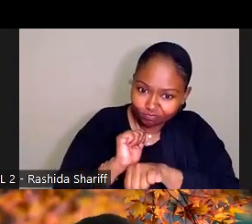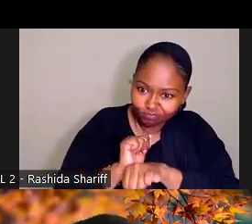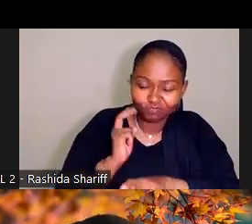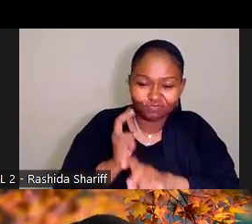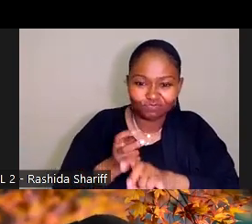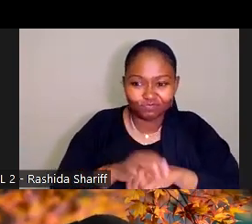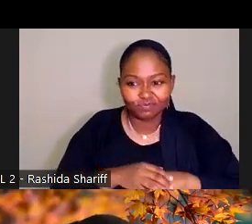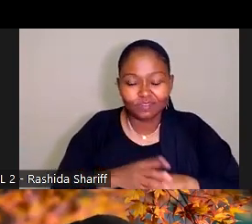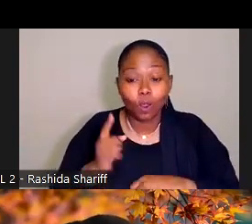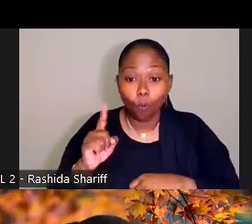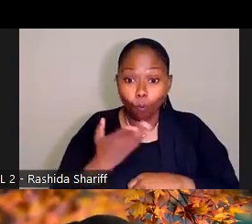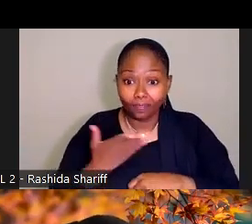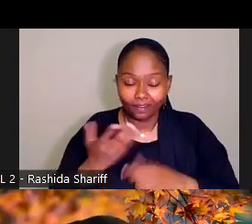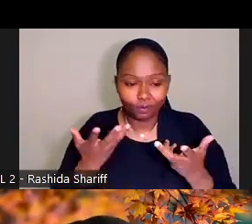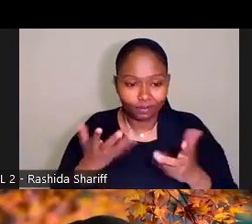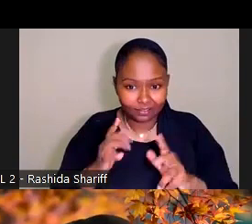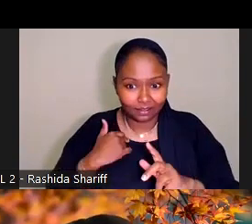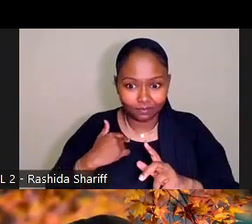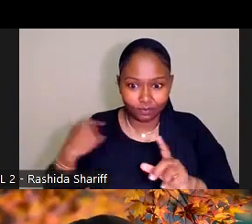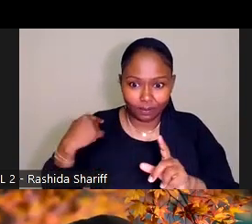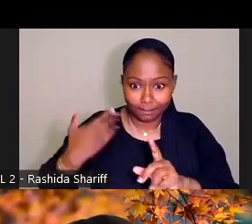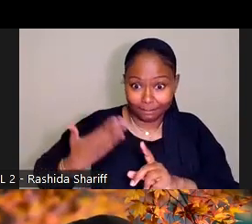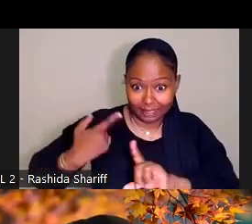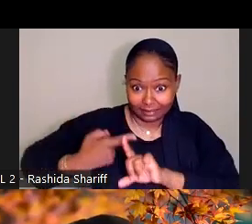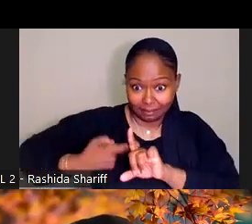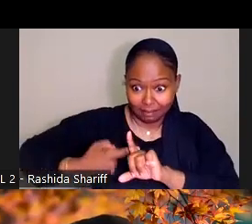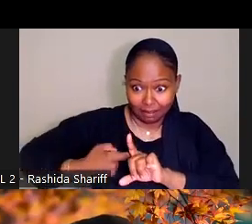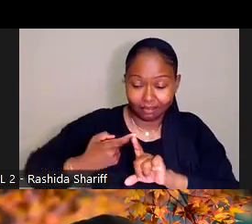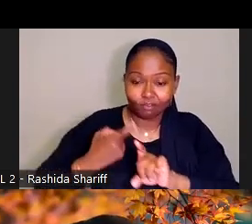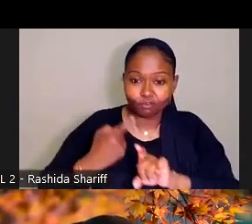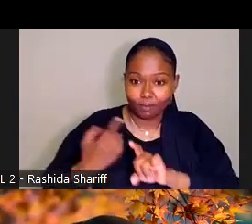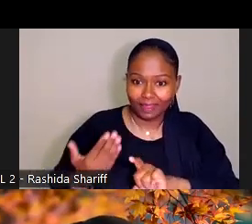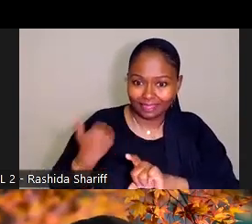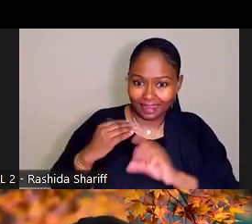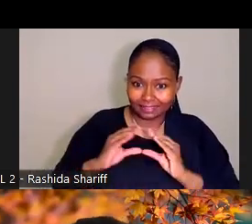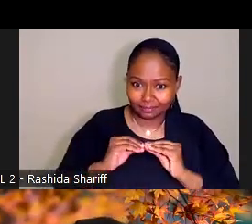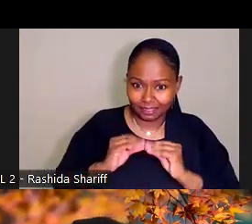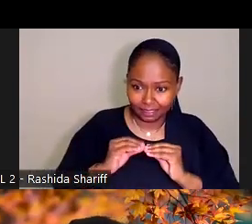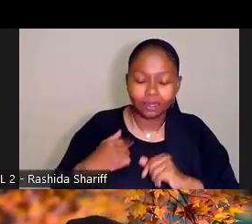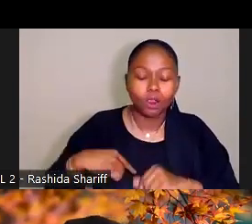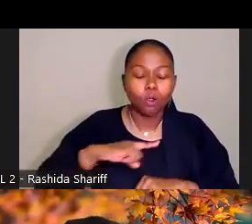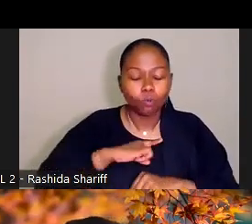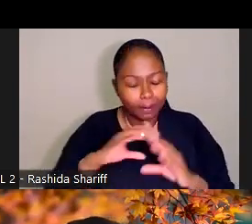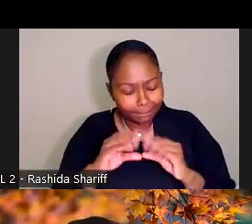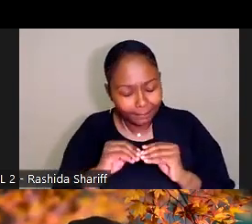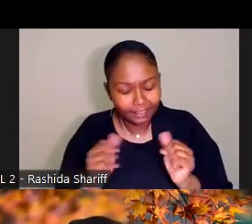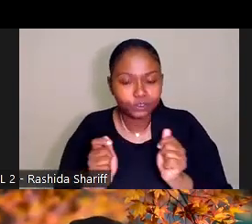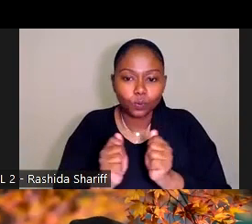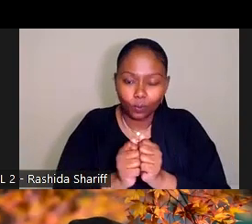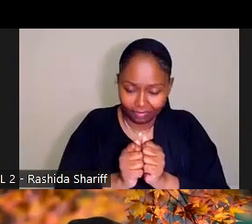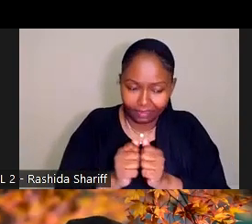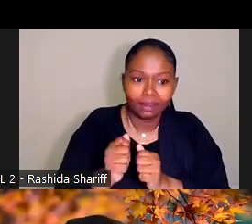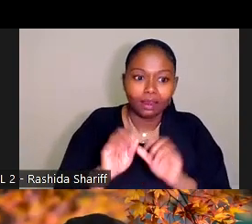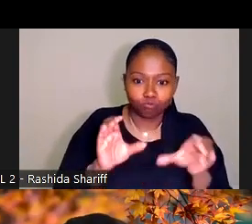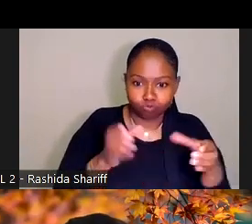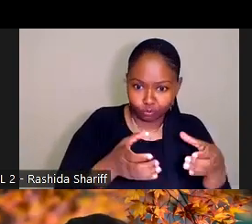the things that we've done over the past few months since our last council meeting is that we did meet with a group of